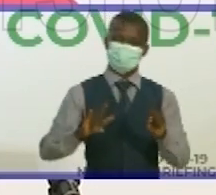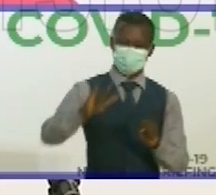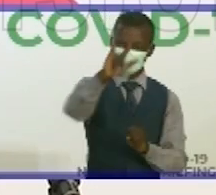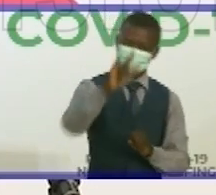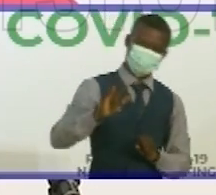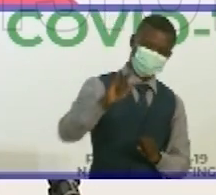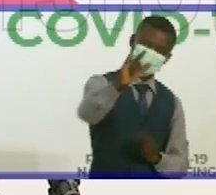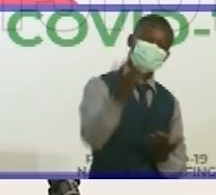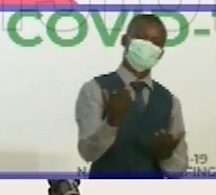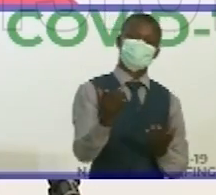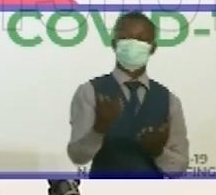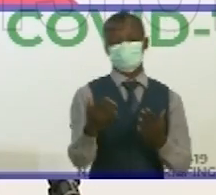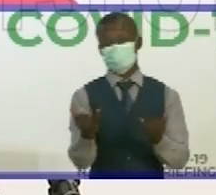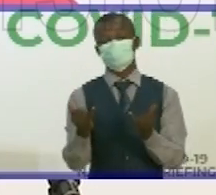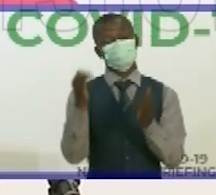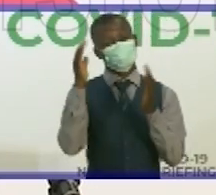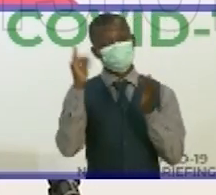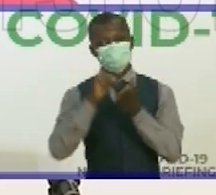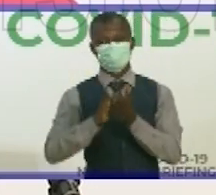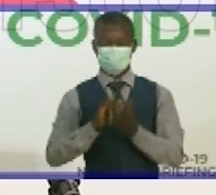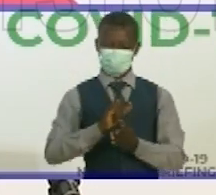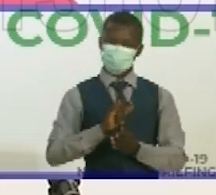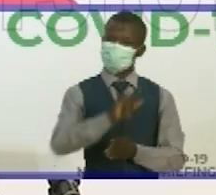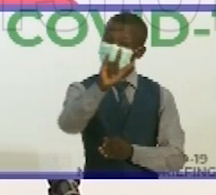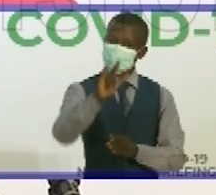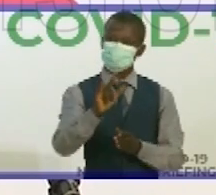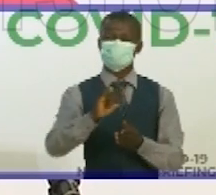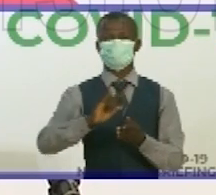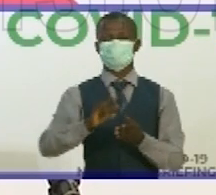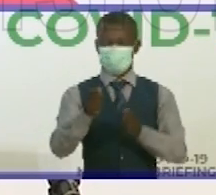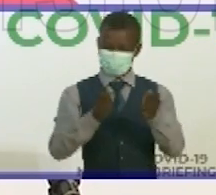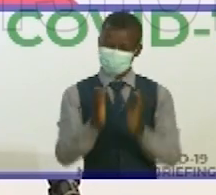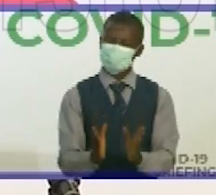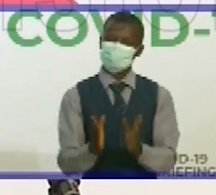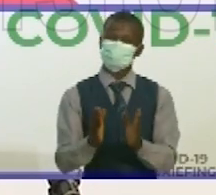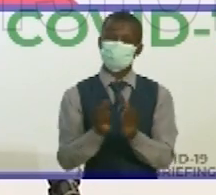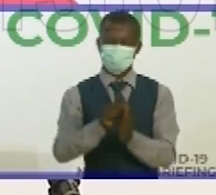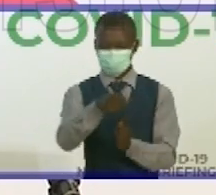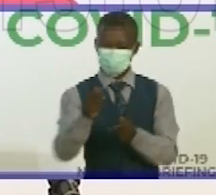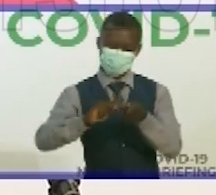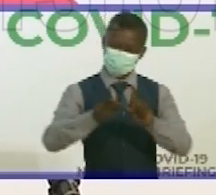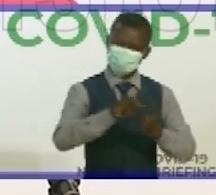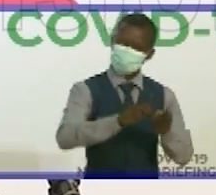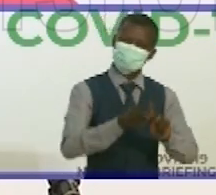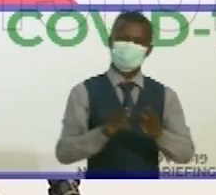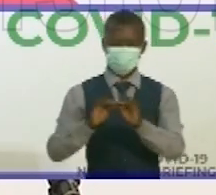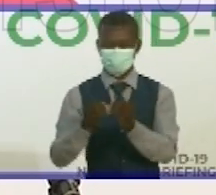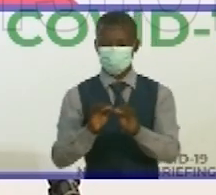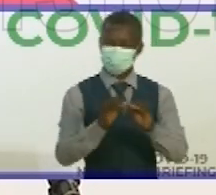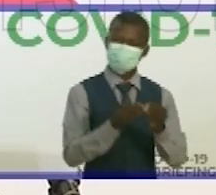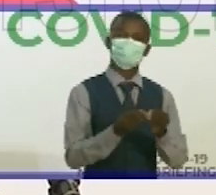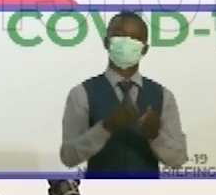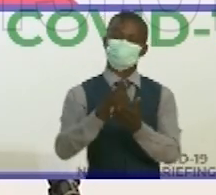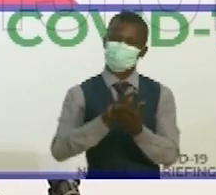phase is for the aviation regulators to engage with other stakeholders to facilitate an integral or